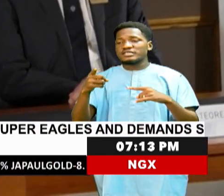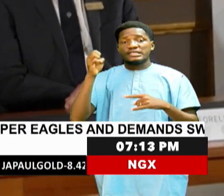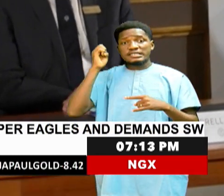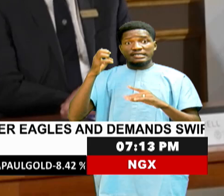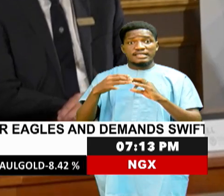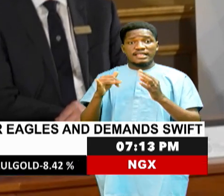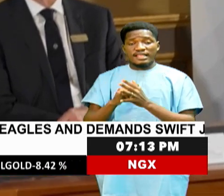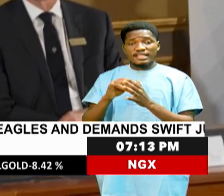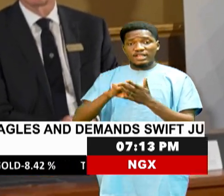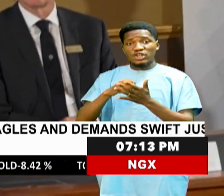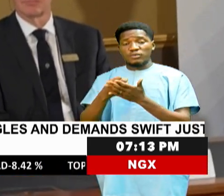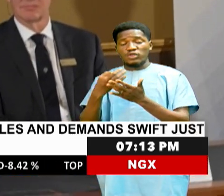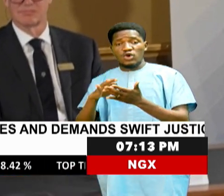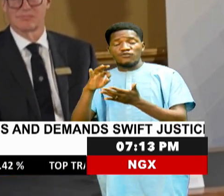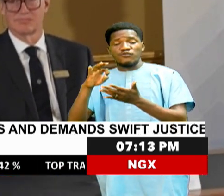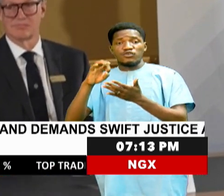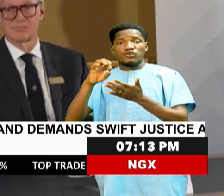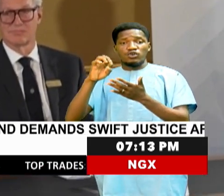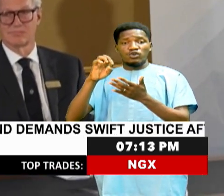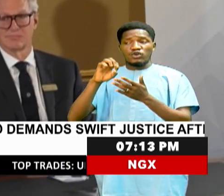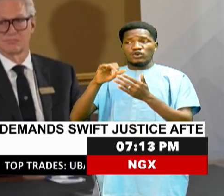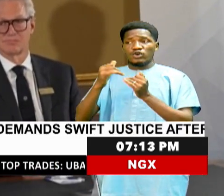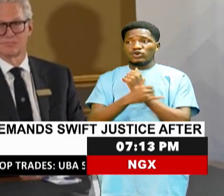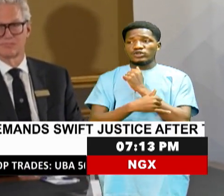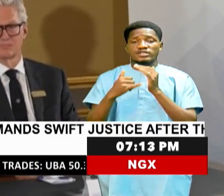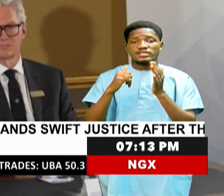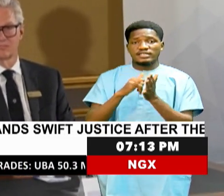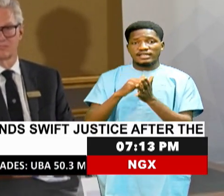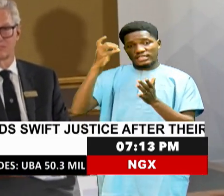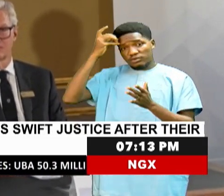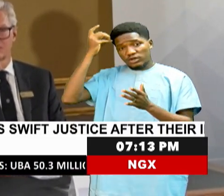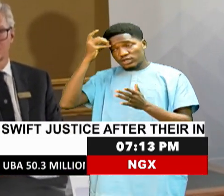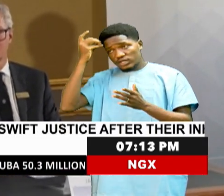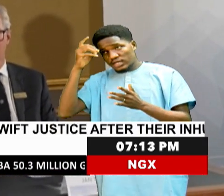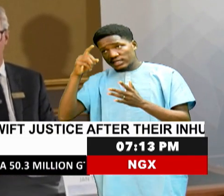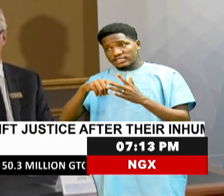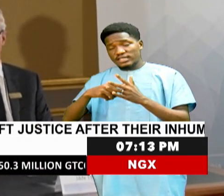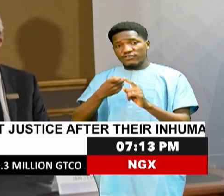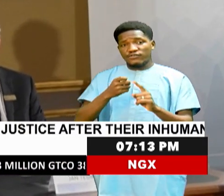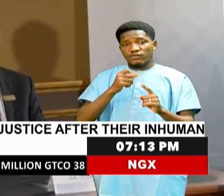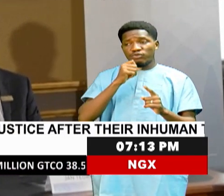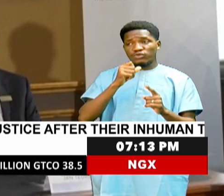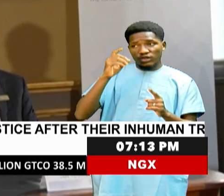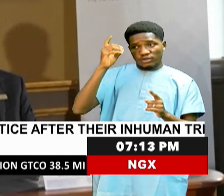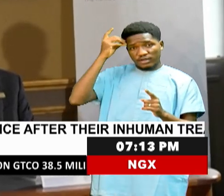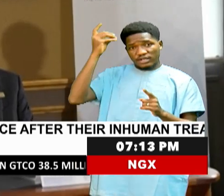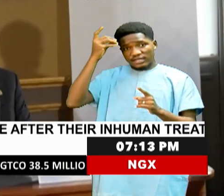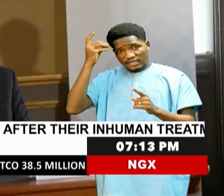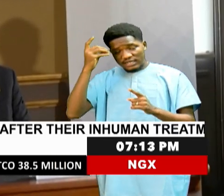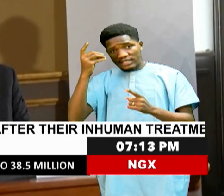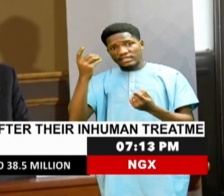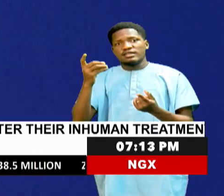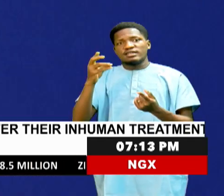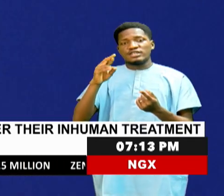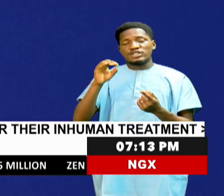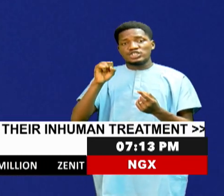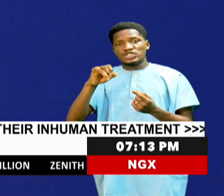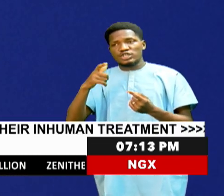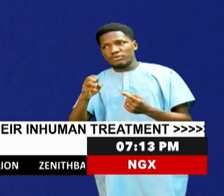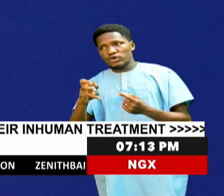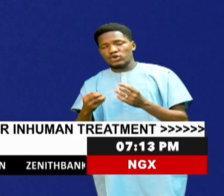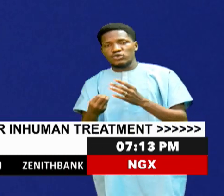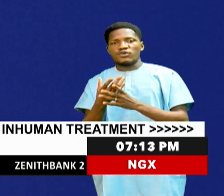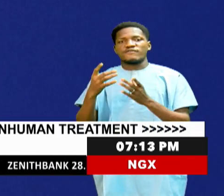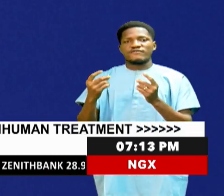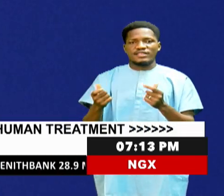of countries that democratize, starting from a non-democratic regime, grow faster than non-democratic regimes. This is a